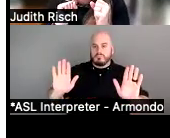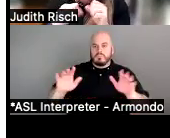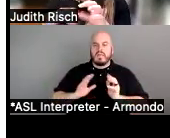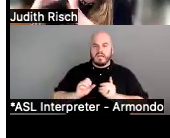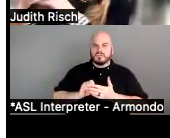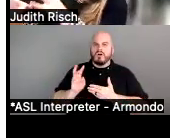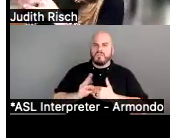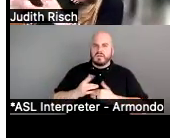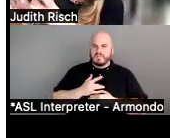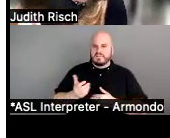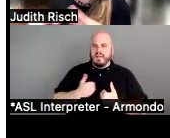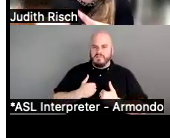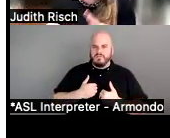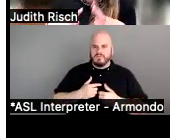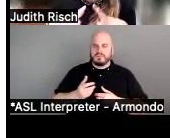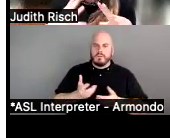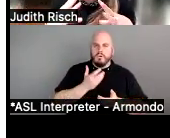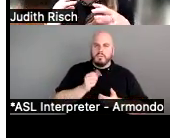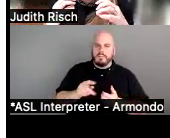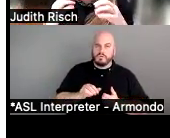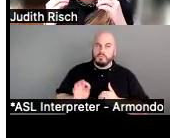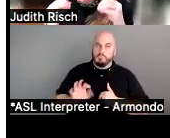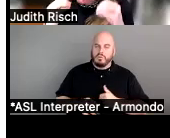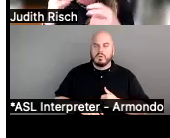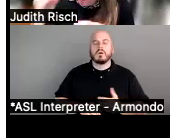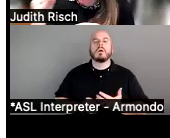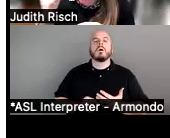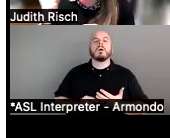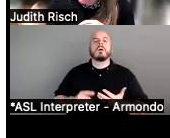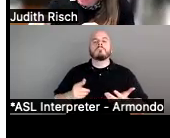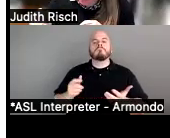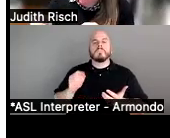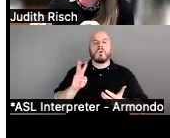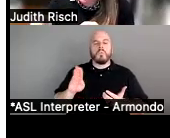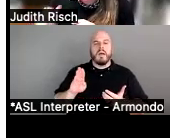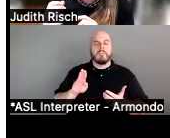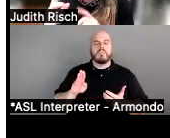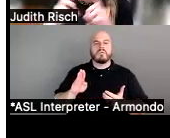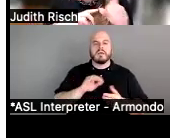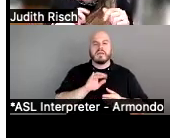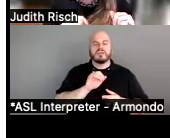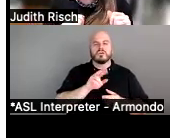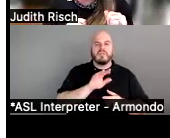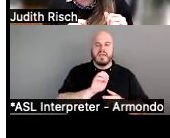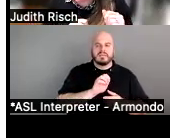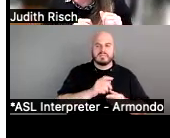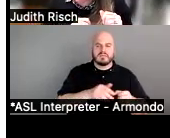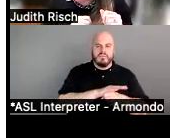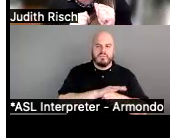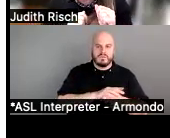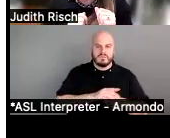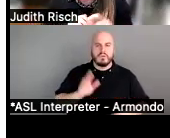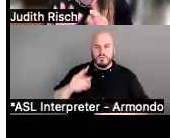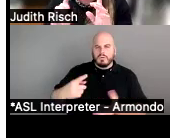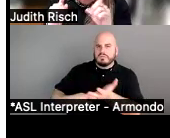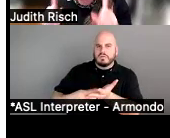that. And they really like their mobile apps too. The web interface is covered. And we're going to talk about conforming